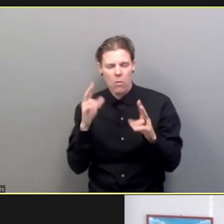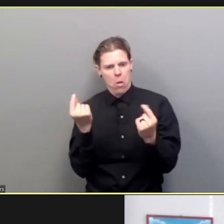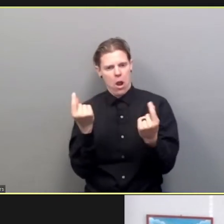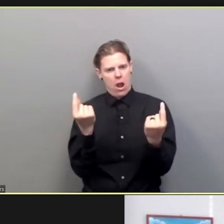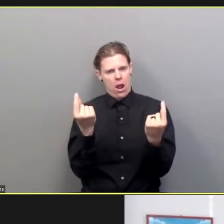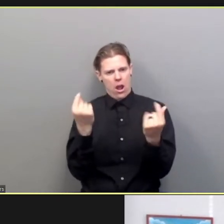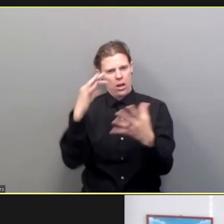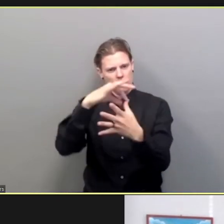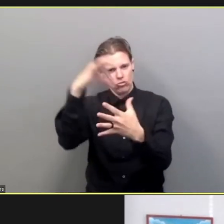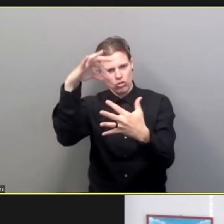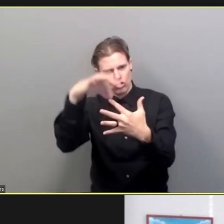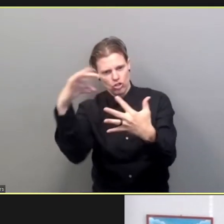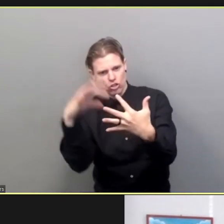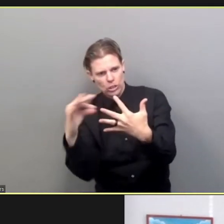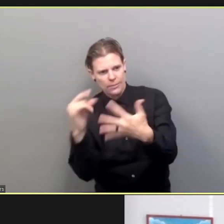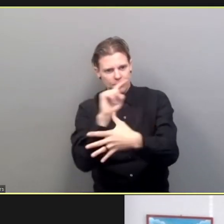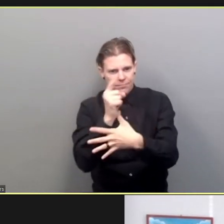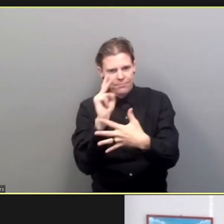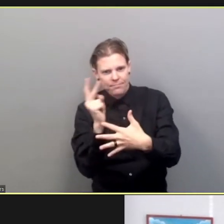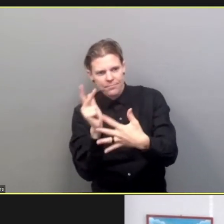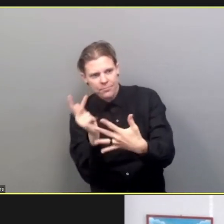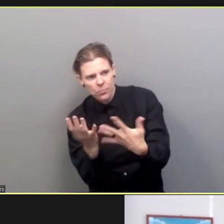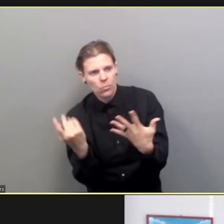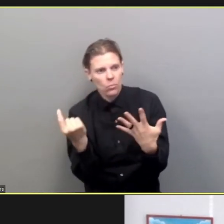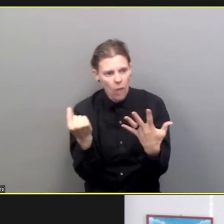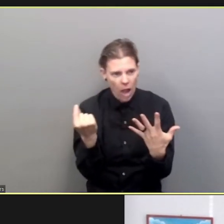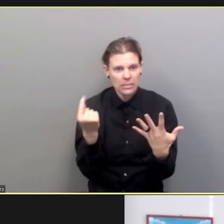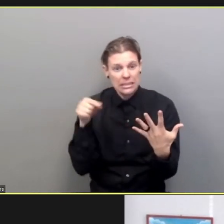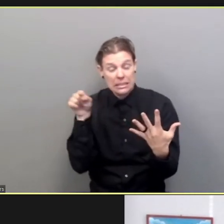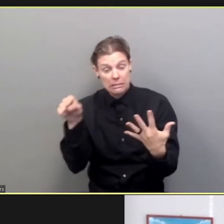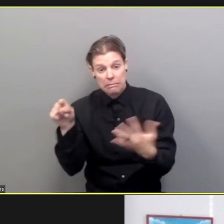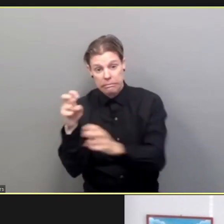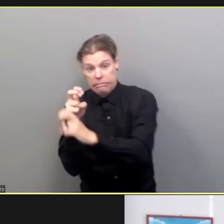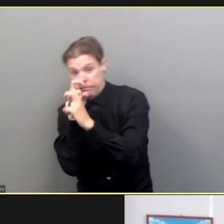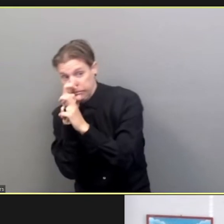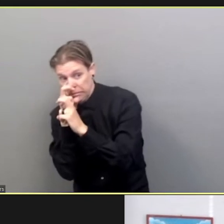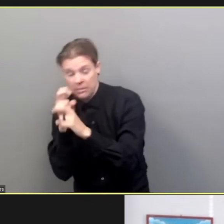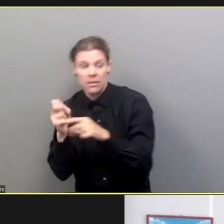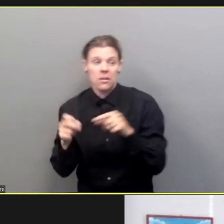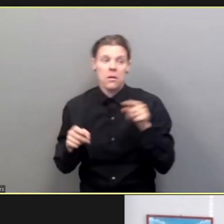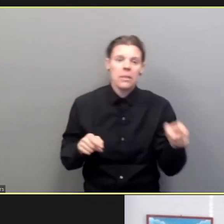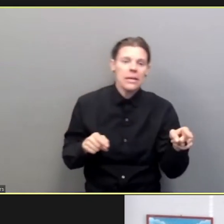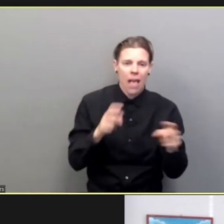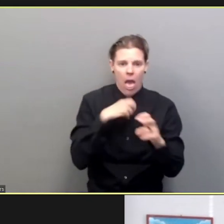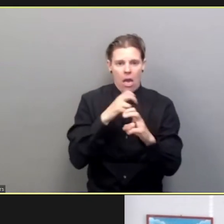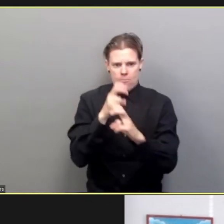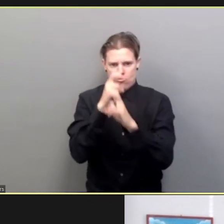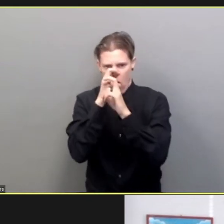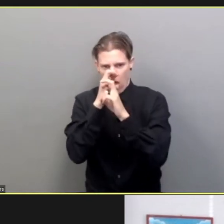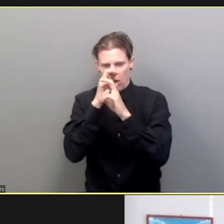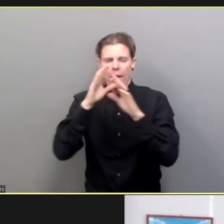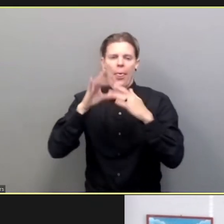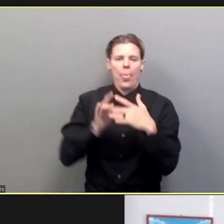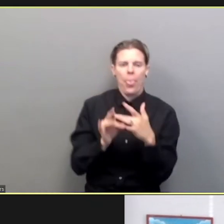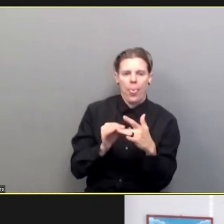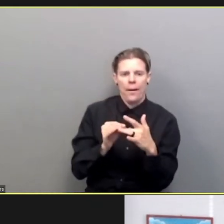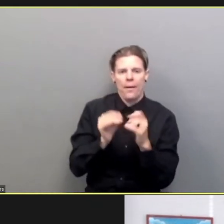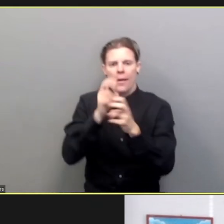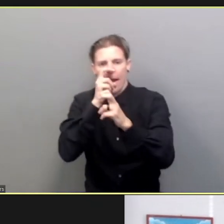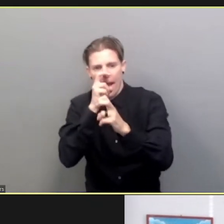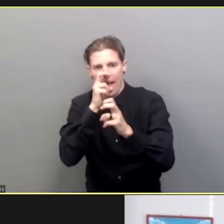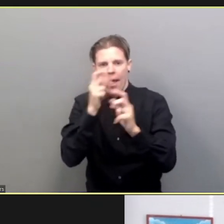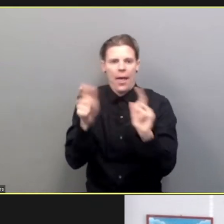It's you know, this is something we're going to have to learn to live with, and we're going to have COVID with us probably for years. You know, at the end